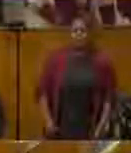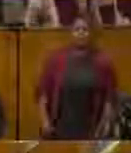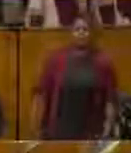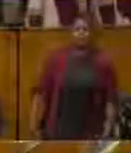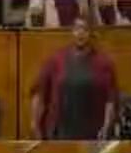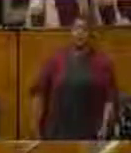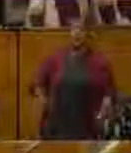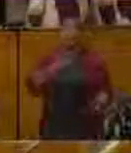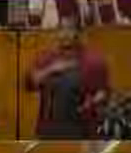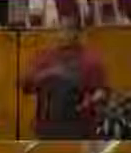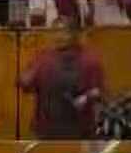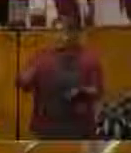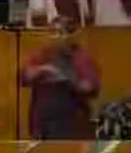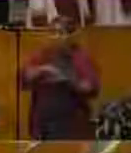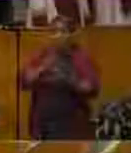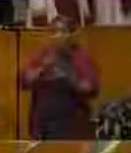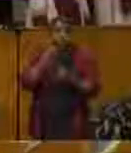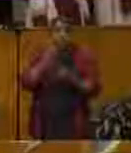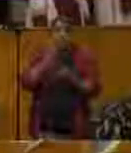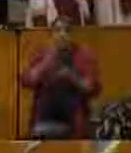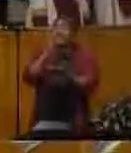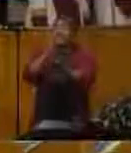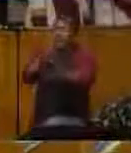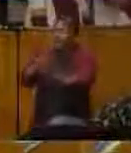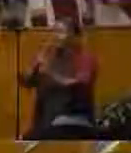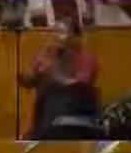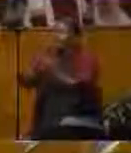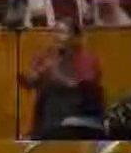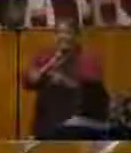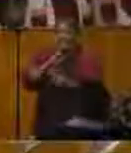Come on, won't you stand? Somebody holler, stop fronting, stop